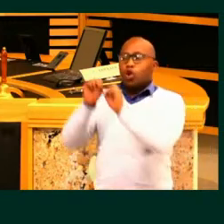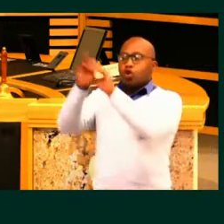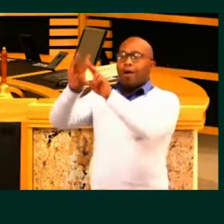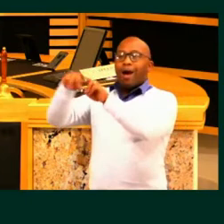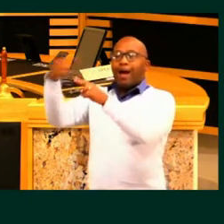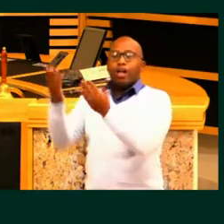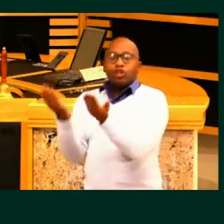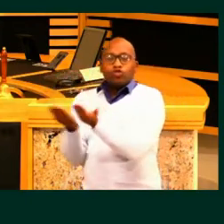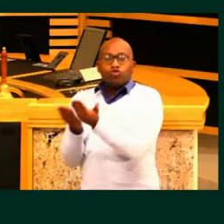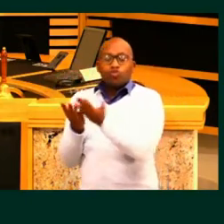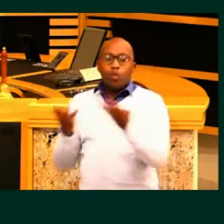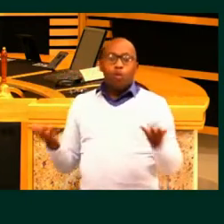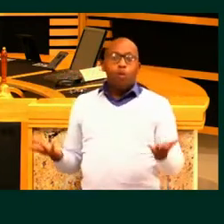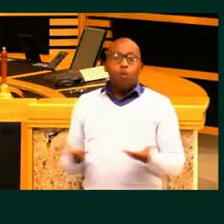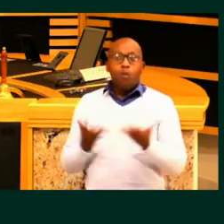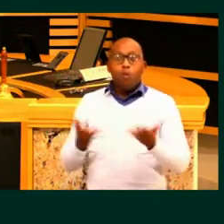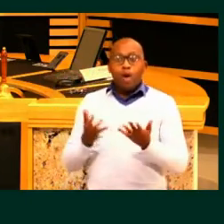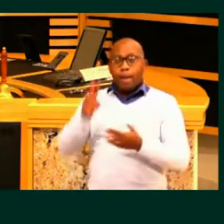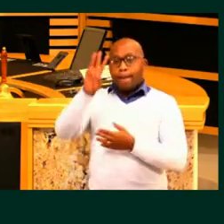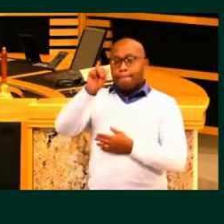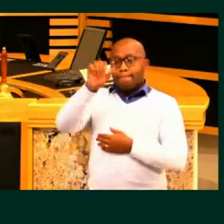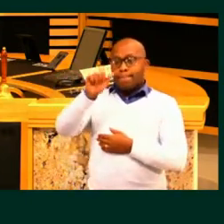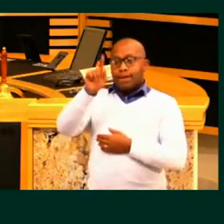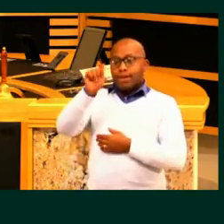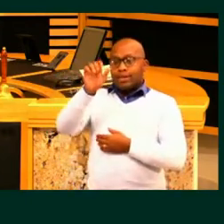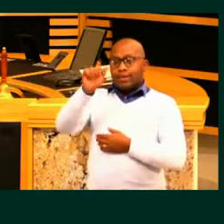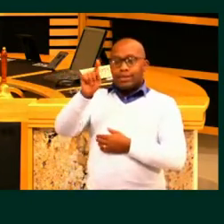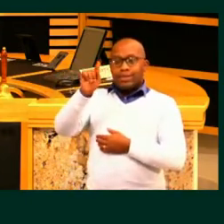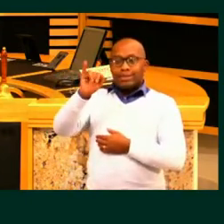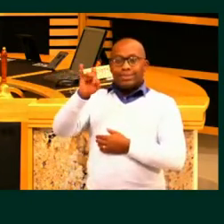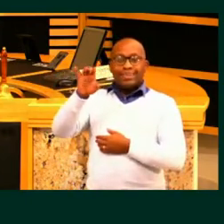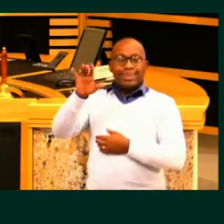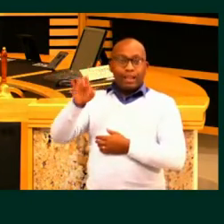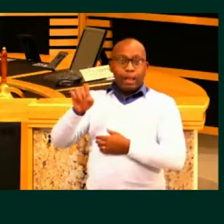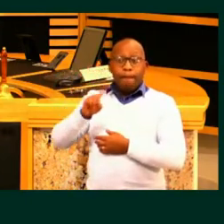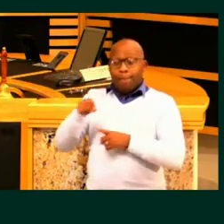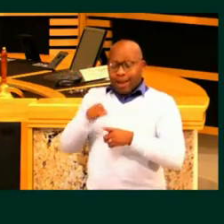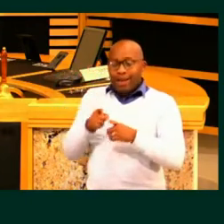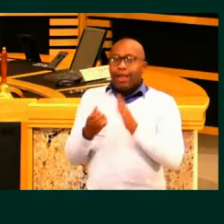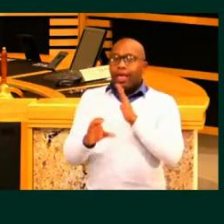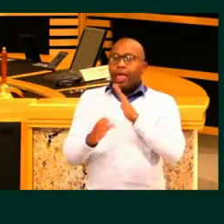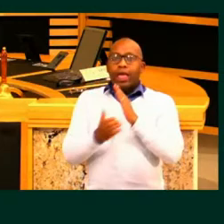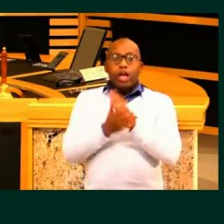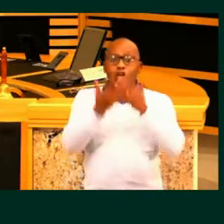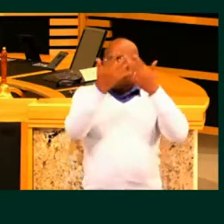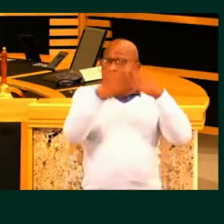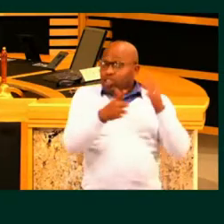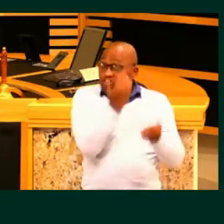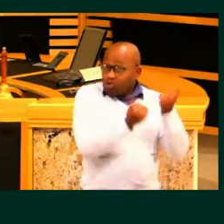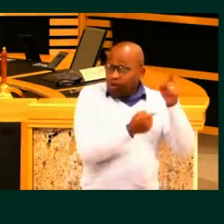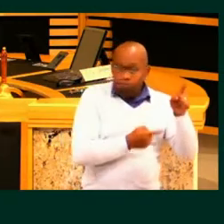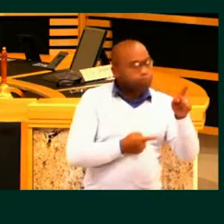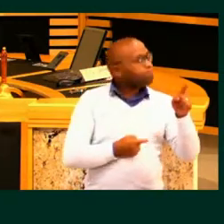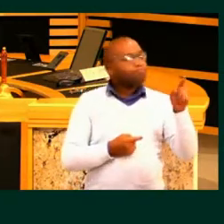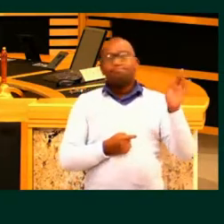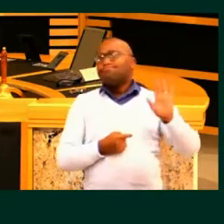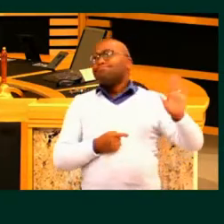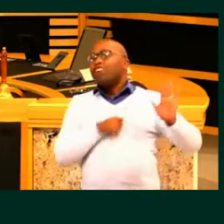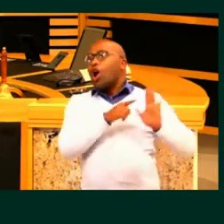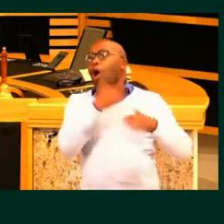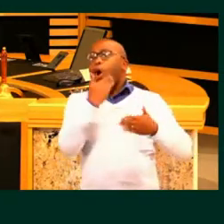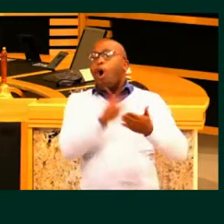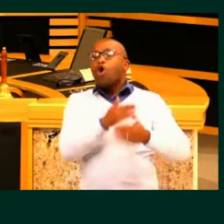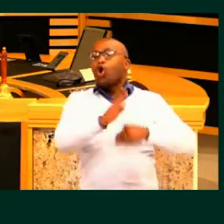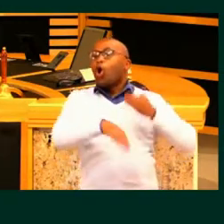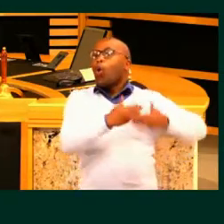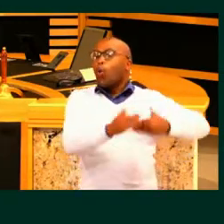Mattia and the case have not been concluded yet and I'm then saying as we